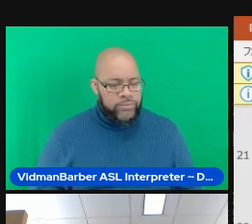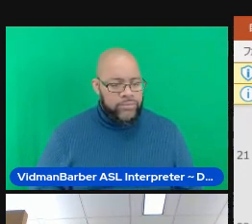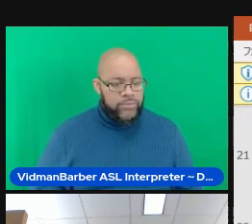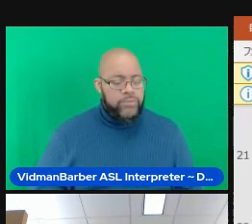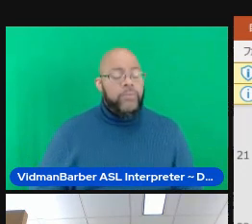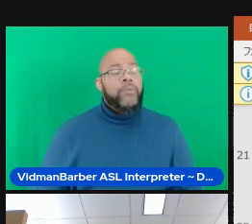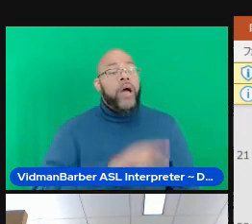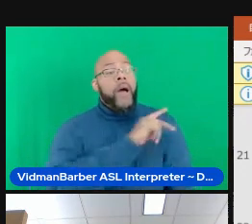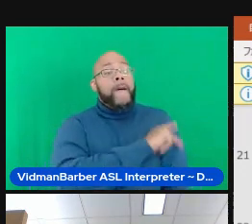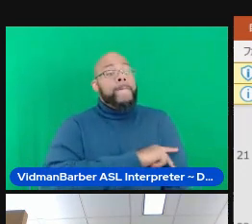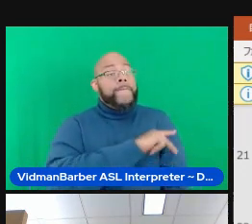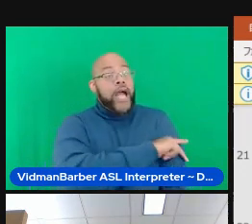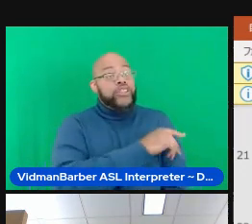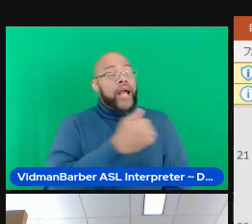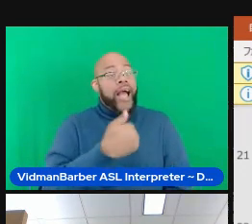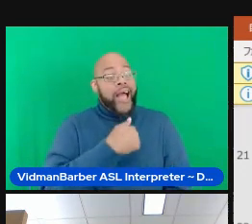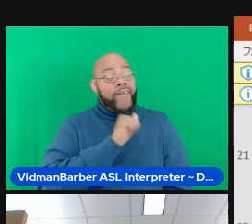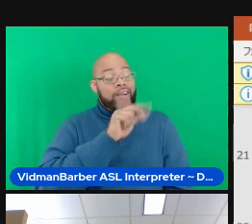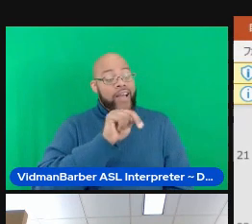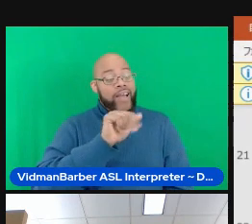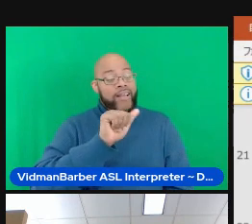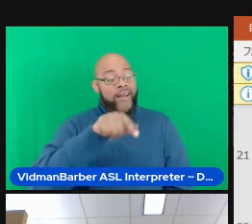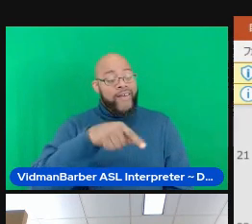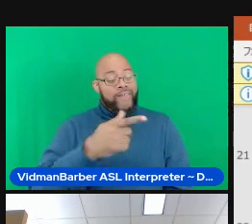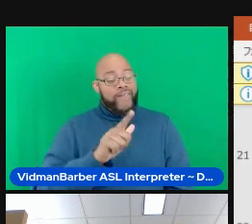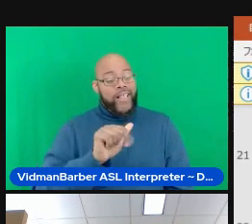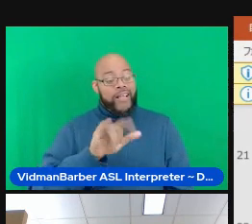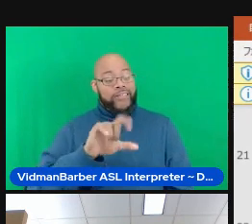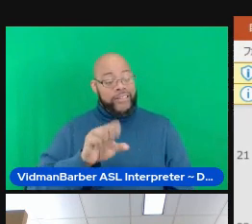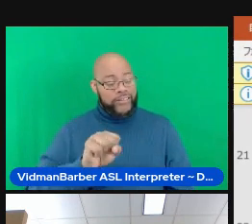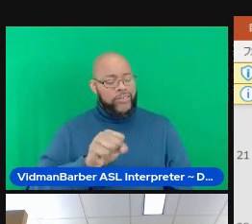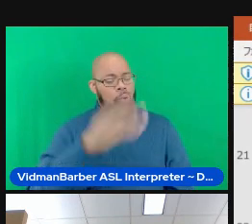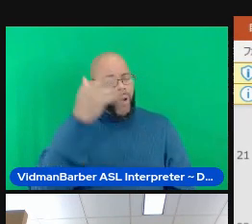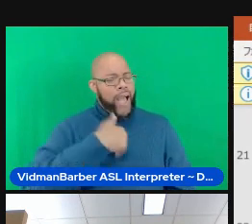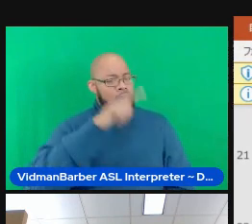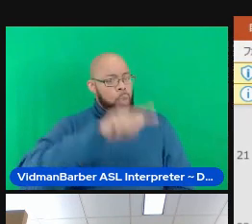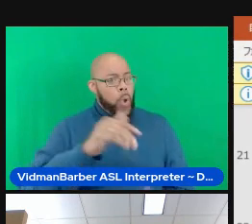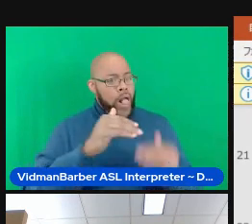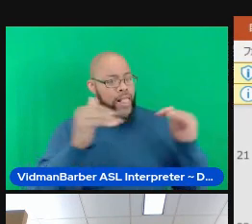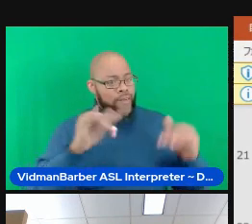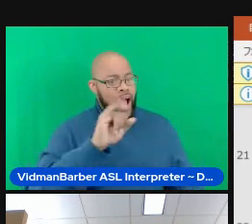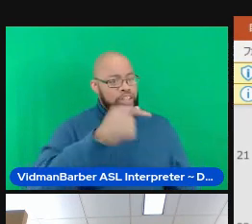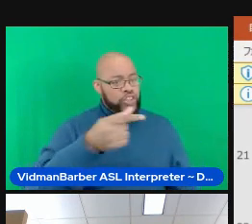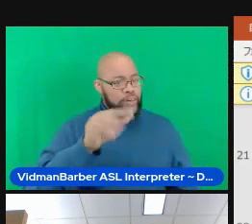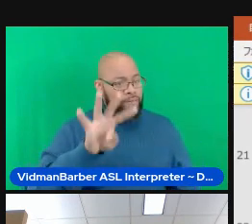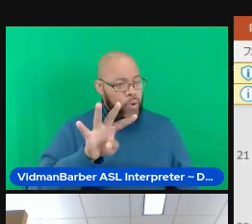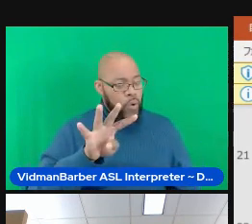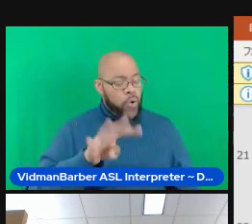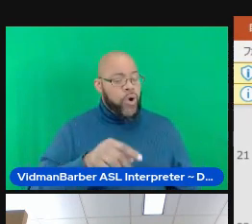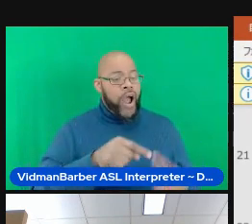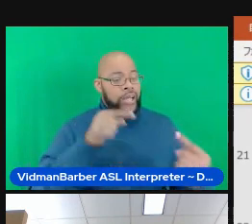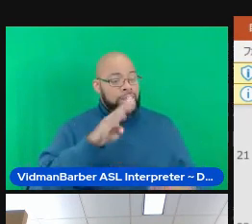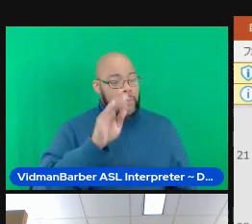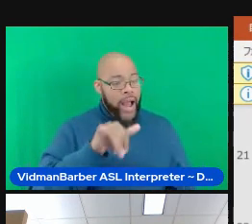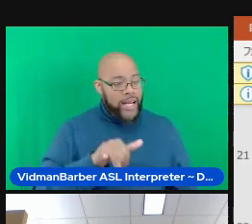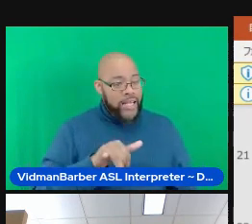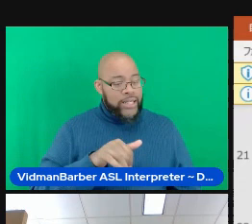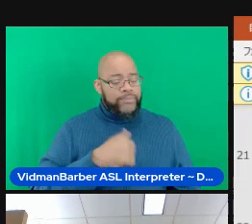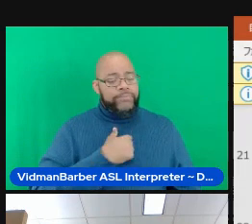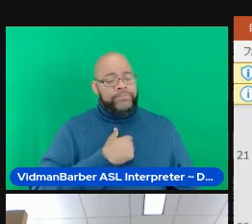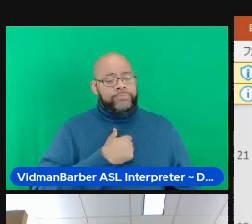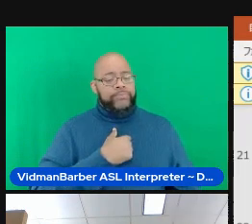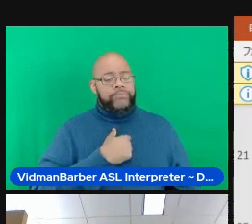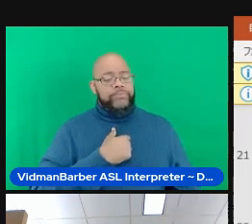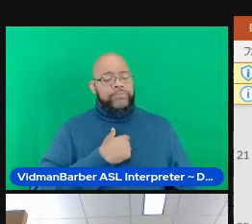patients with anaphylaxis, so the reason why they have low levels of IgG4 antibody